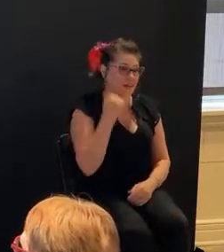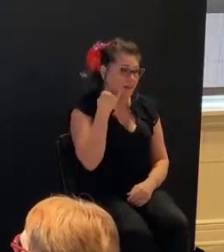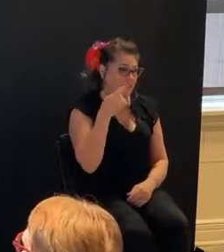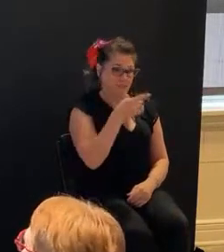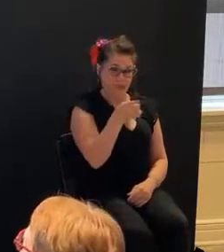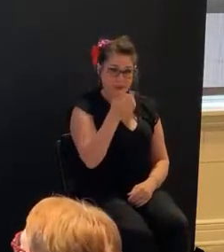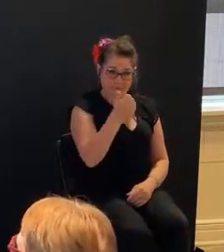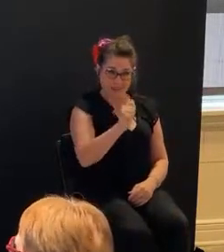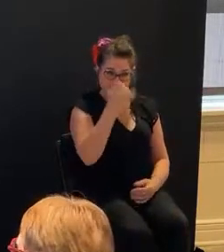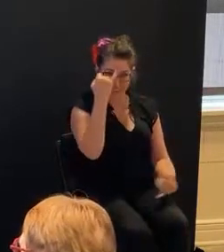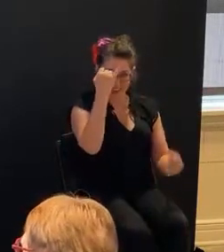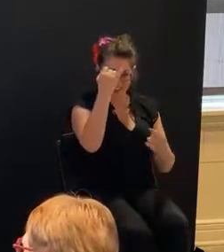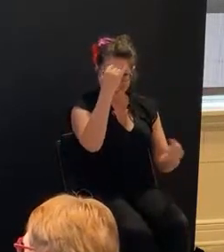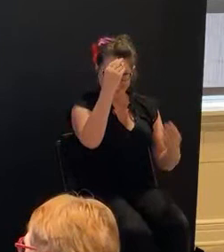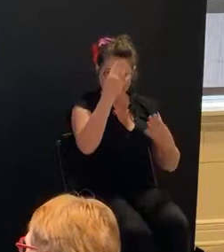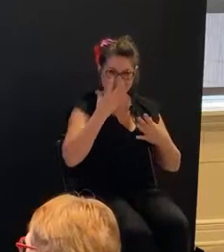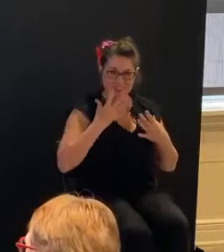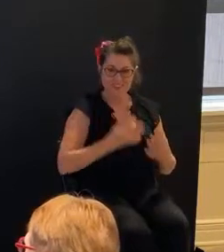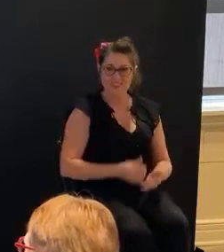me know.